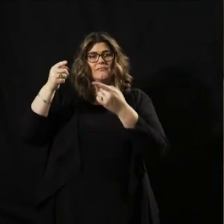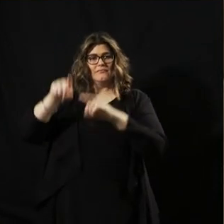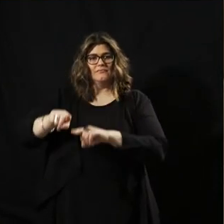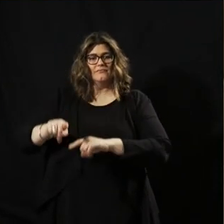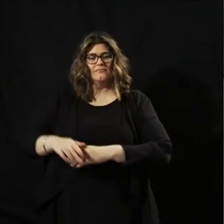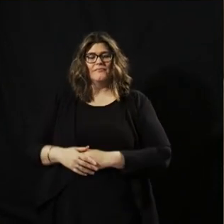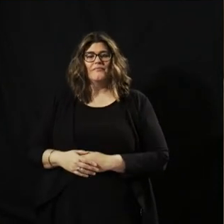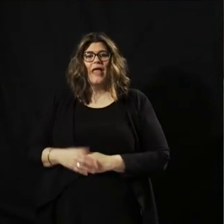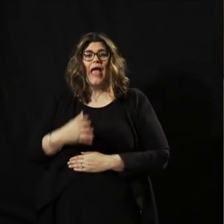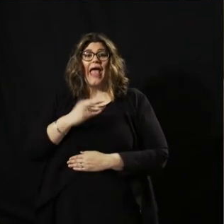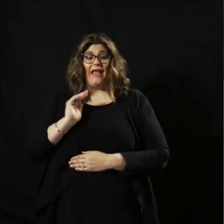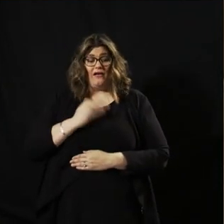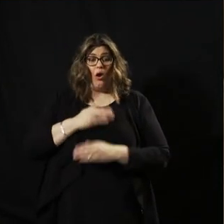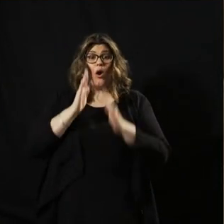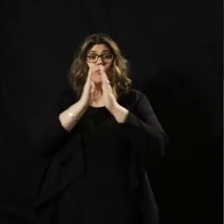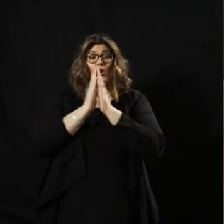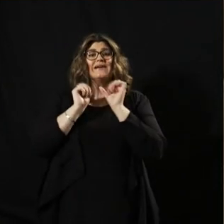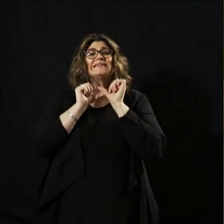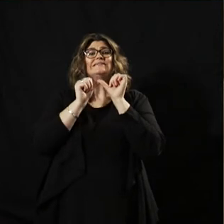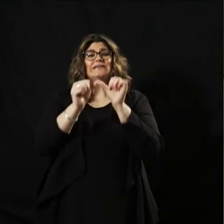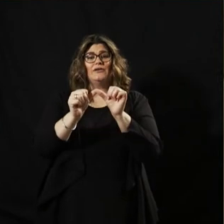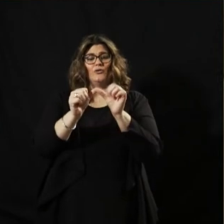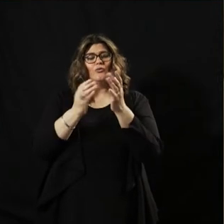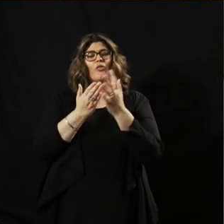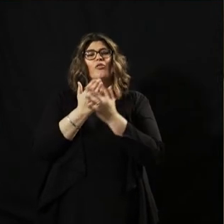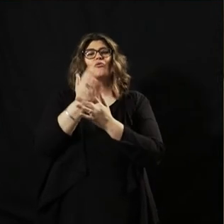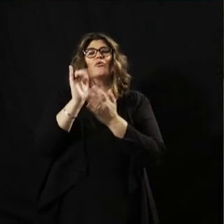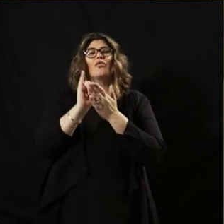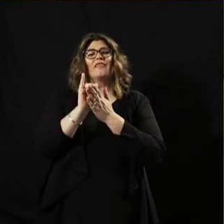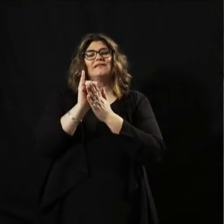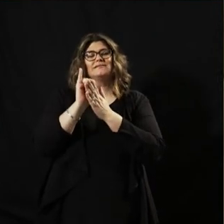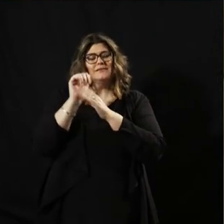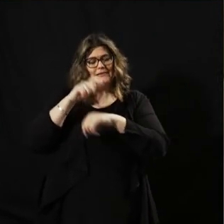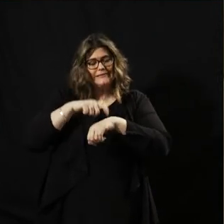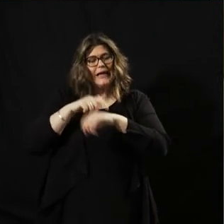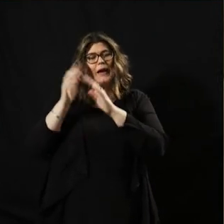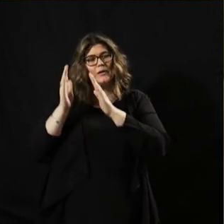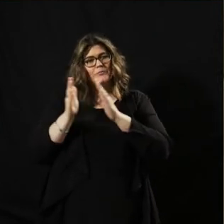And our prayers continue with this extended period of preparation.